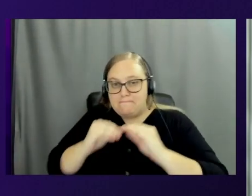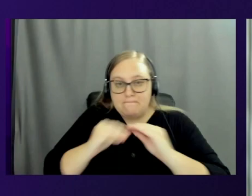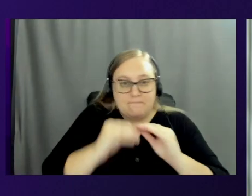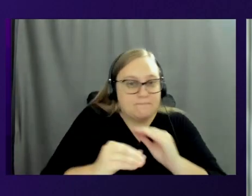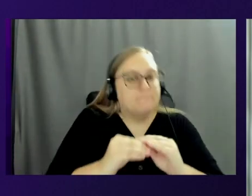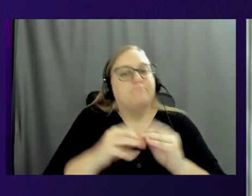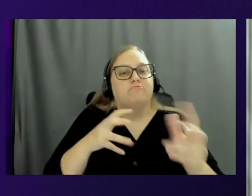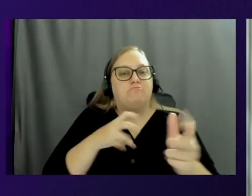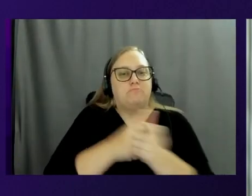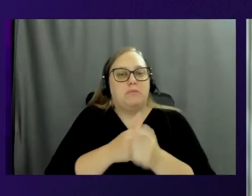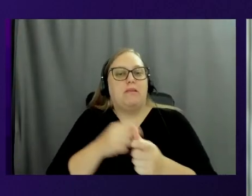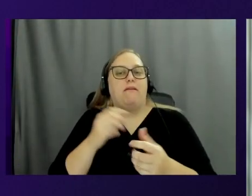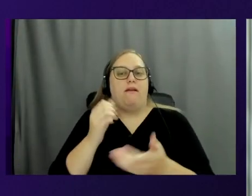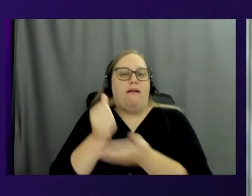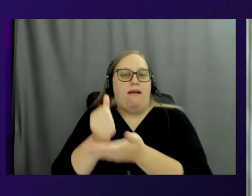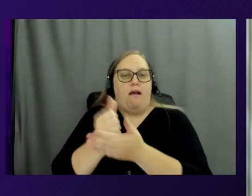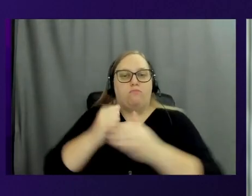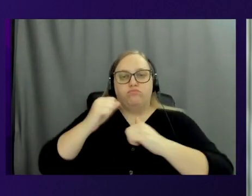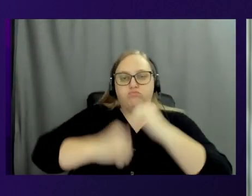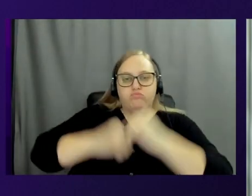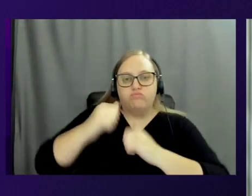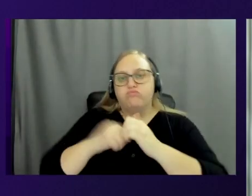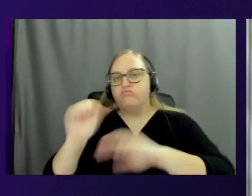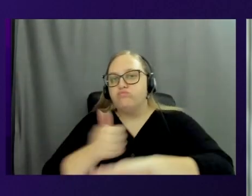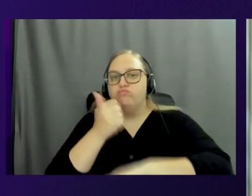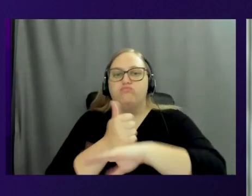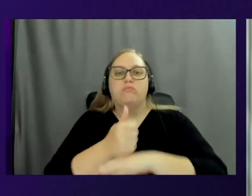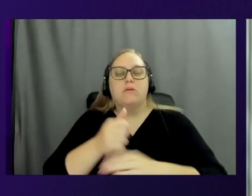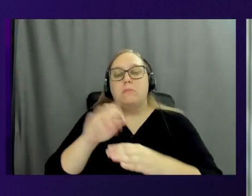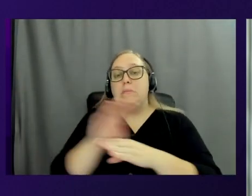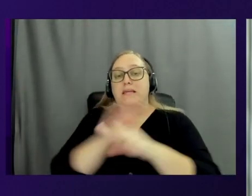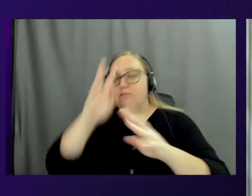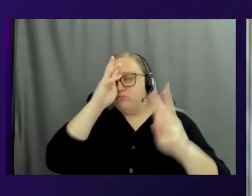that enables them to accelerate business innovation by bringing virtually